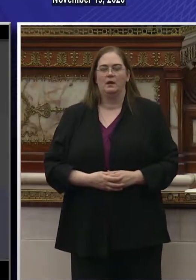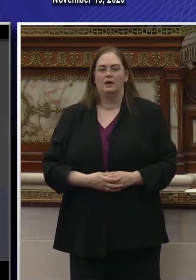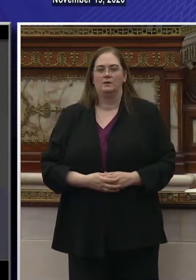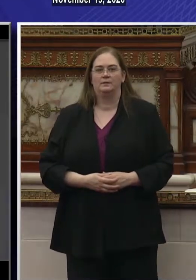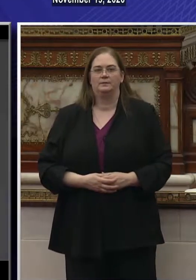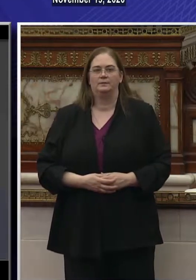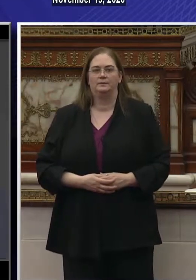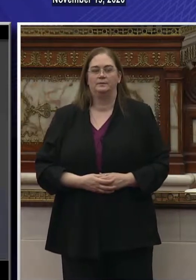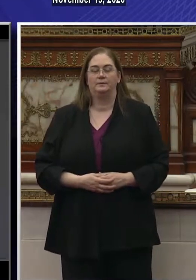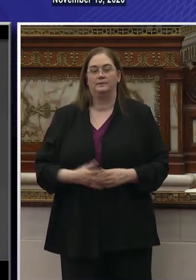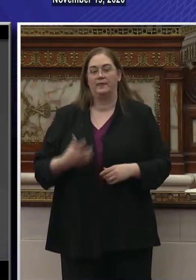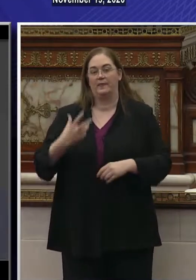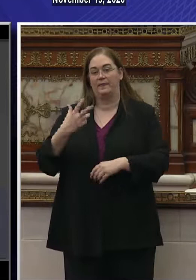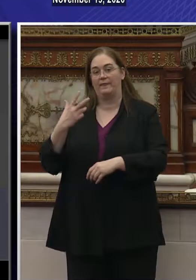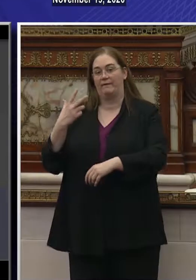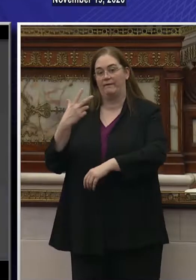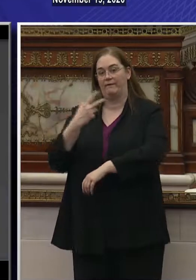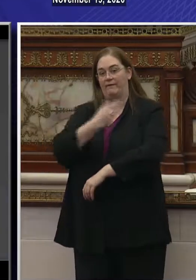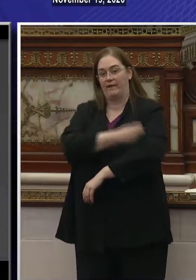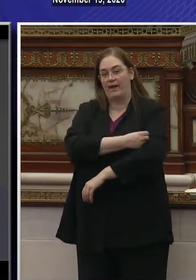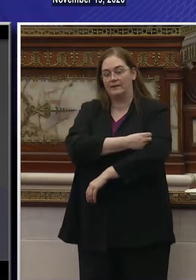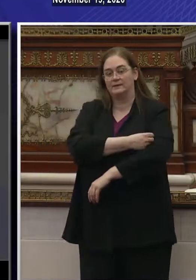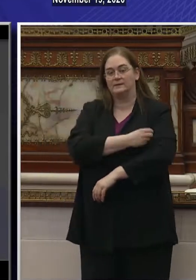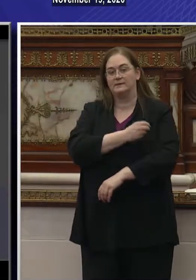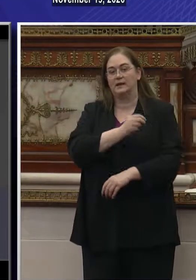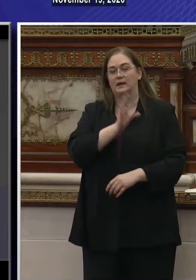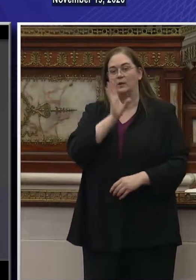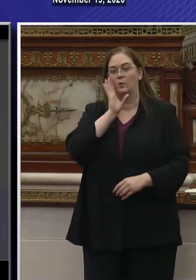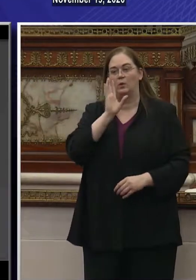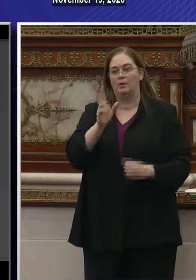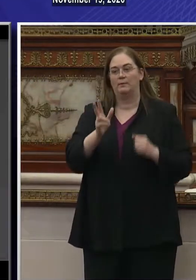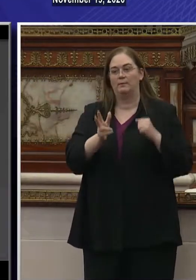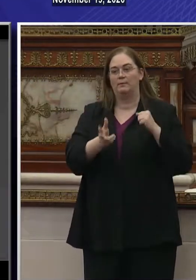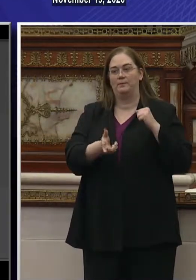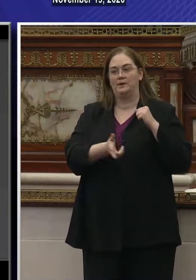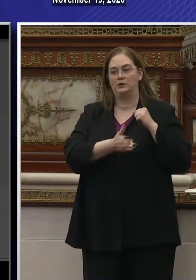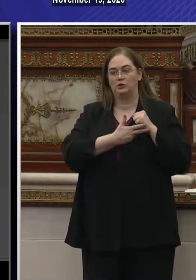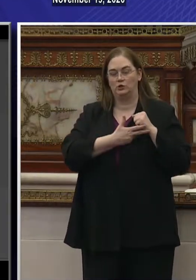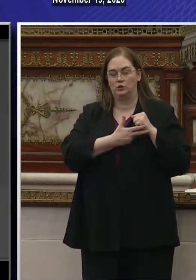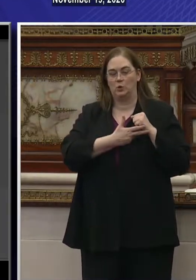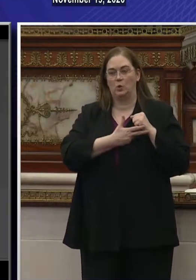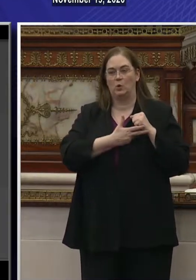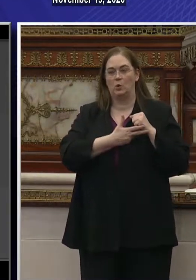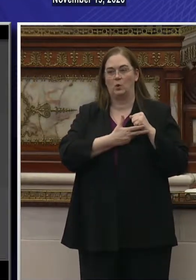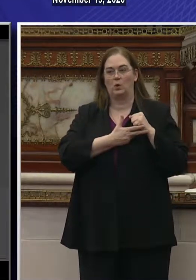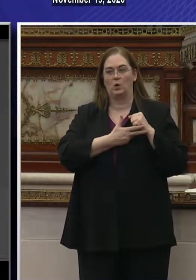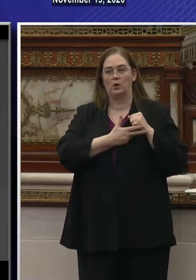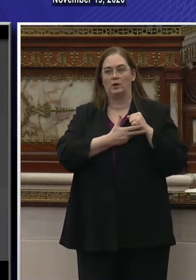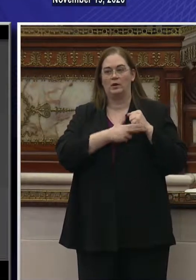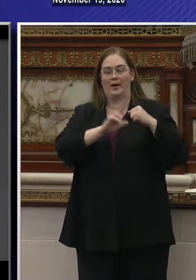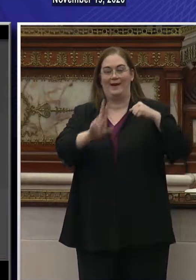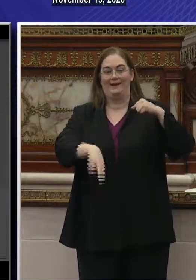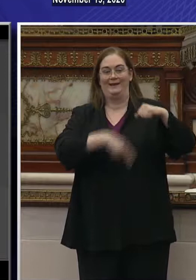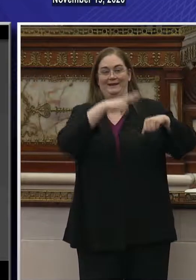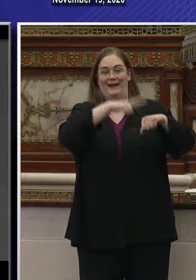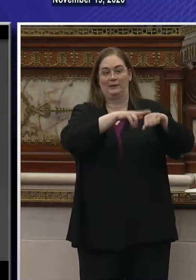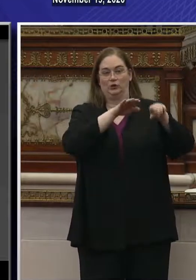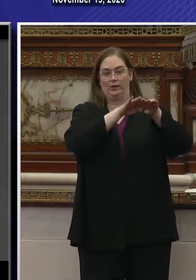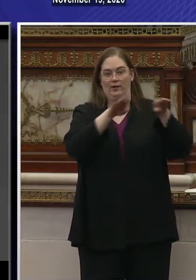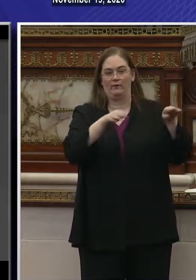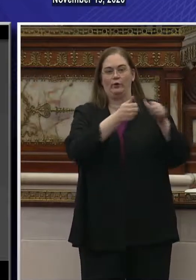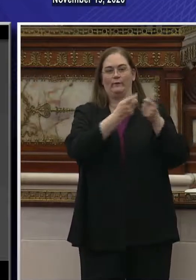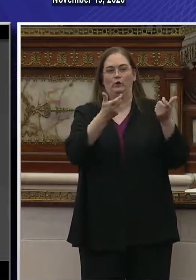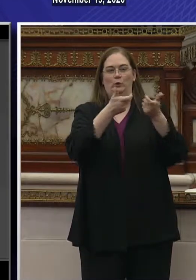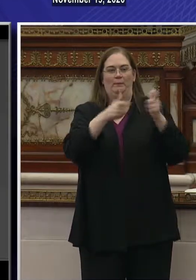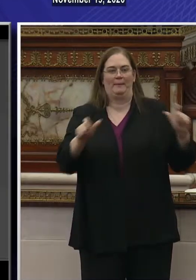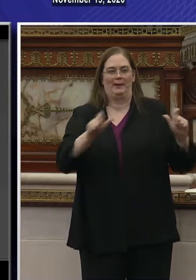The vaccine will be stored at a national level. There are a couple of